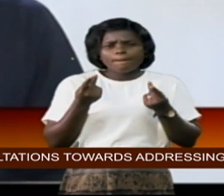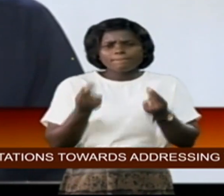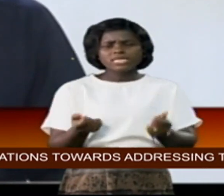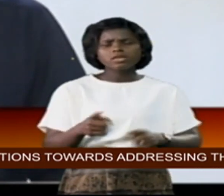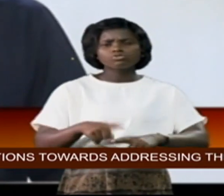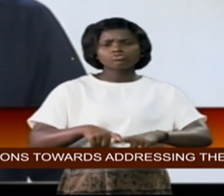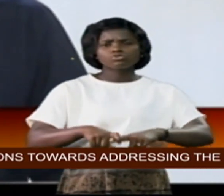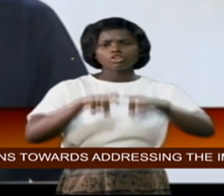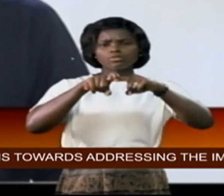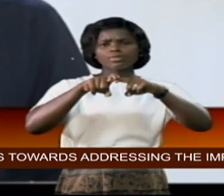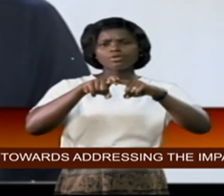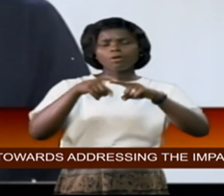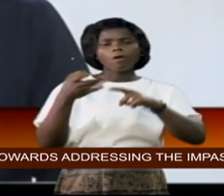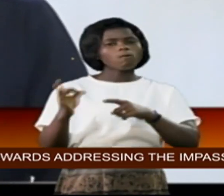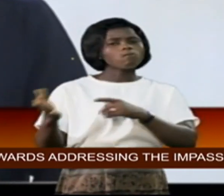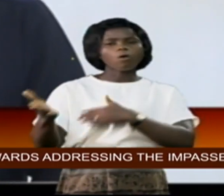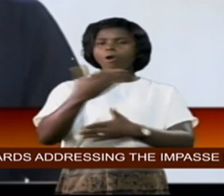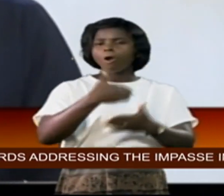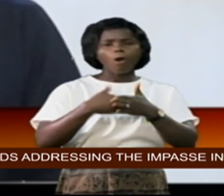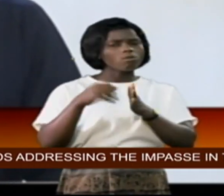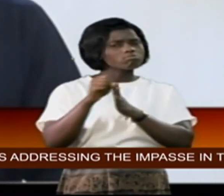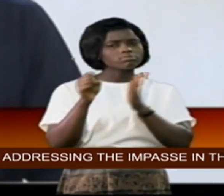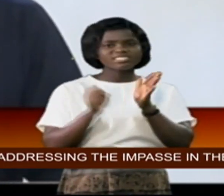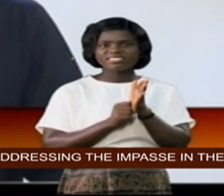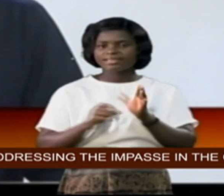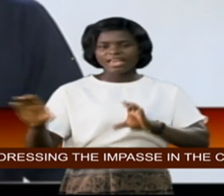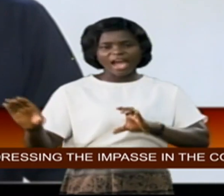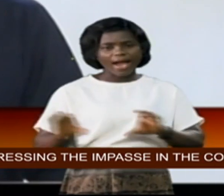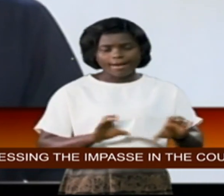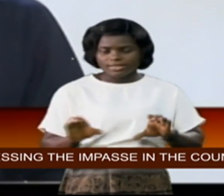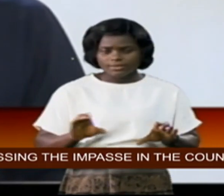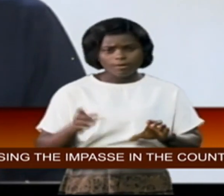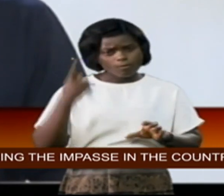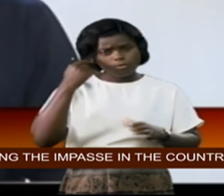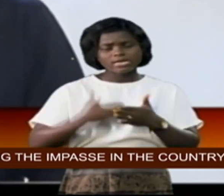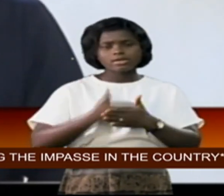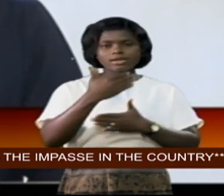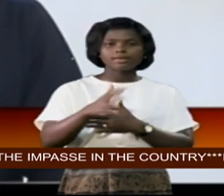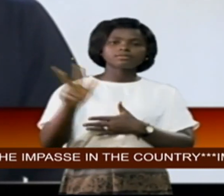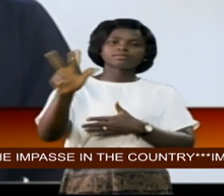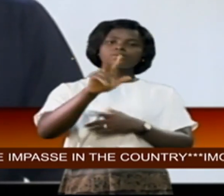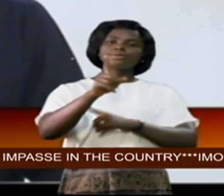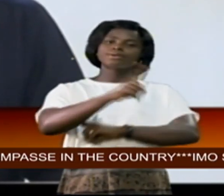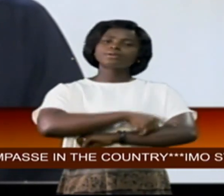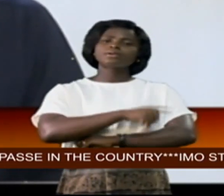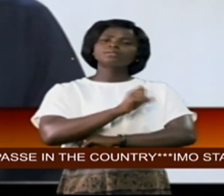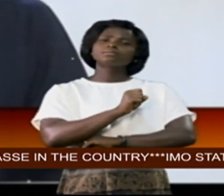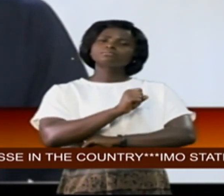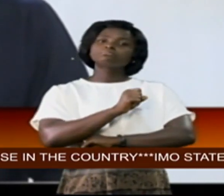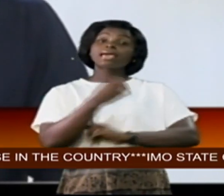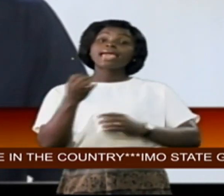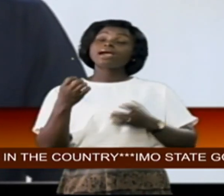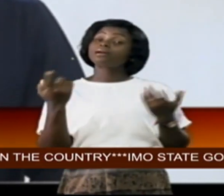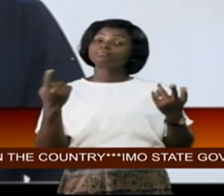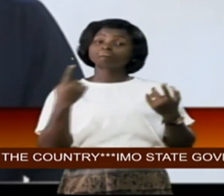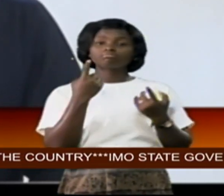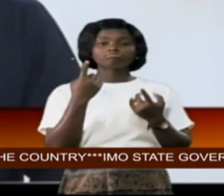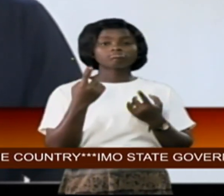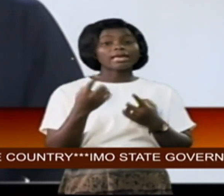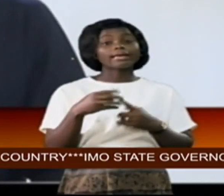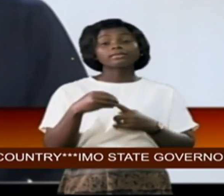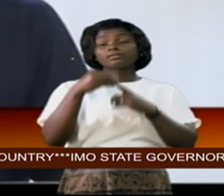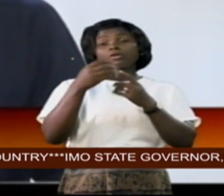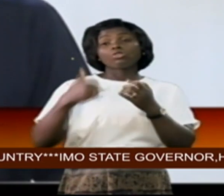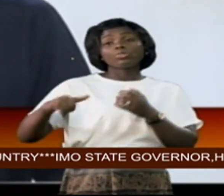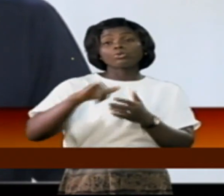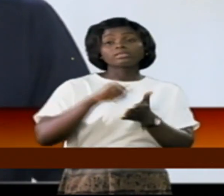suspension of all state activity for the next 3 days, except those that are